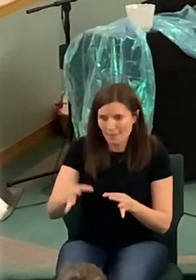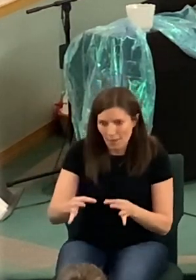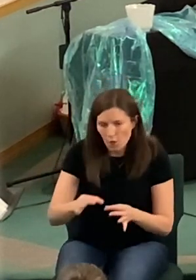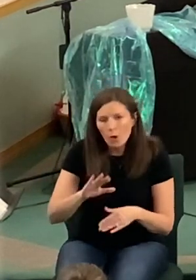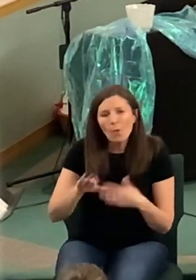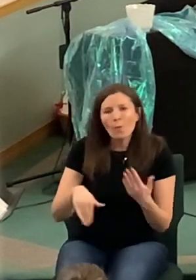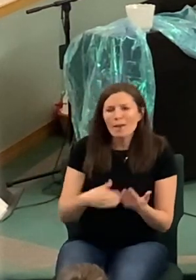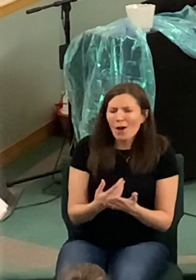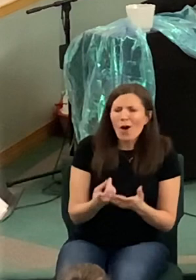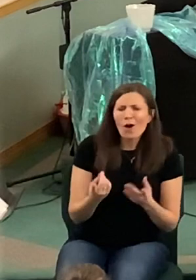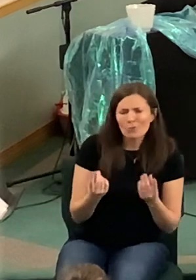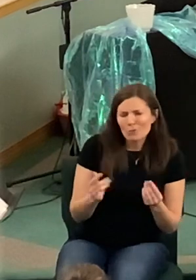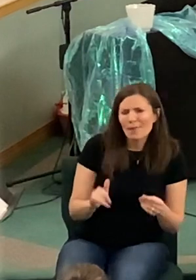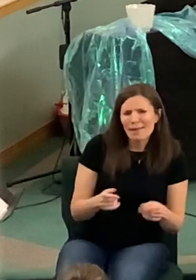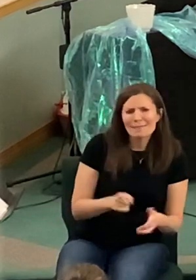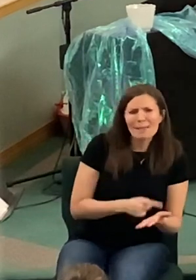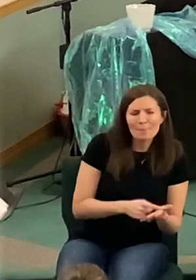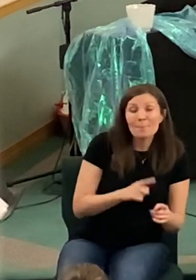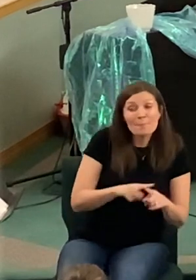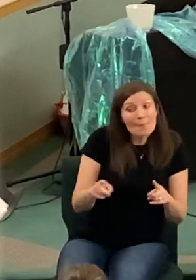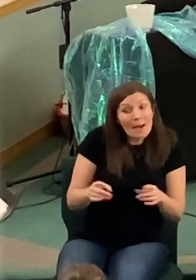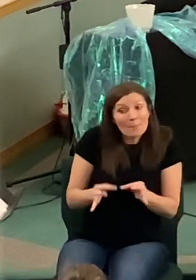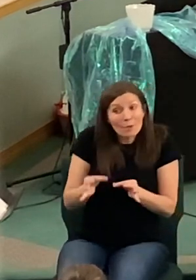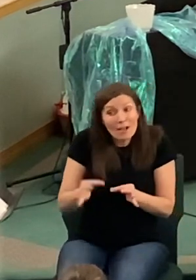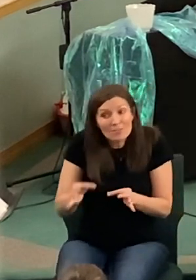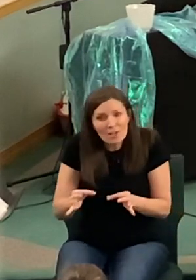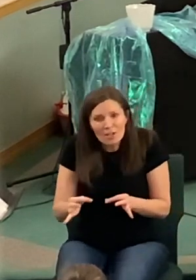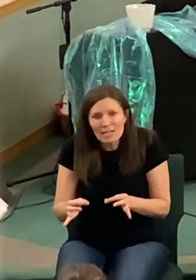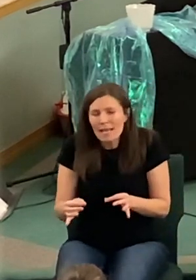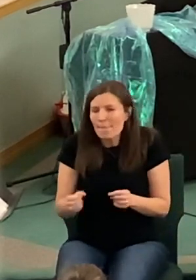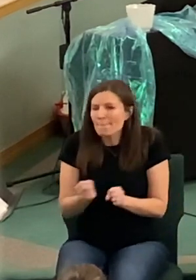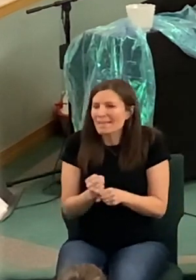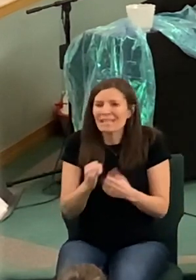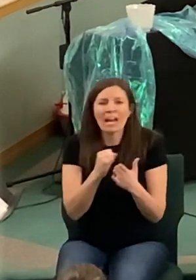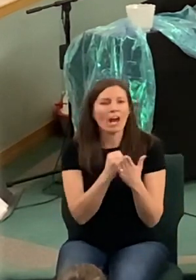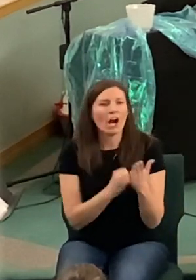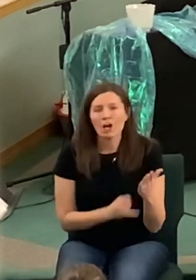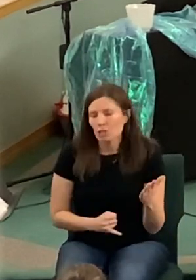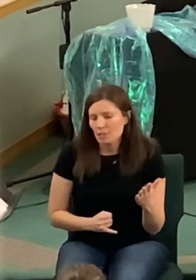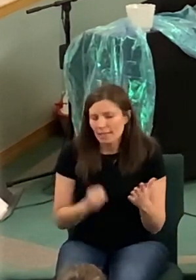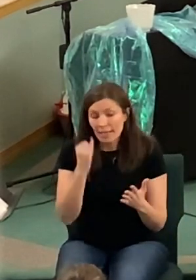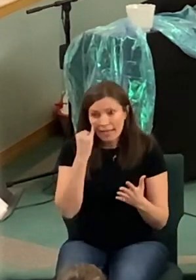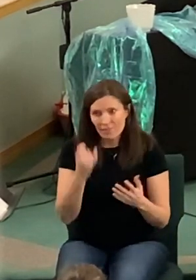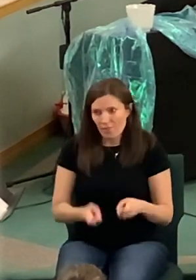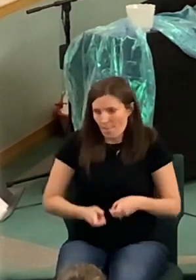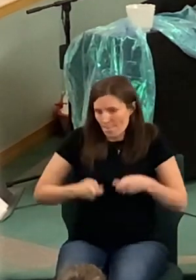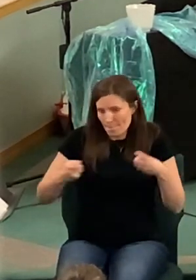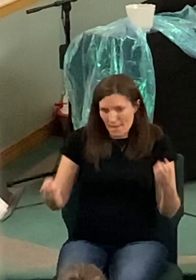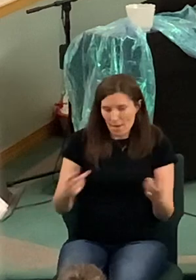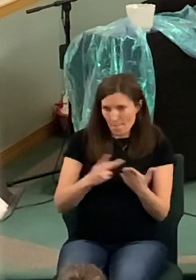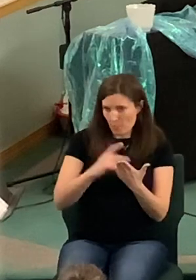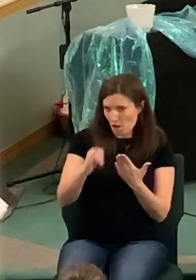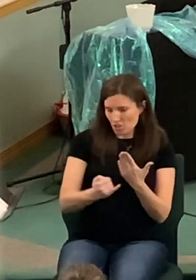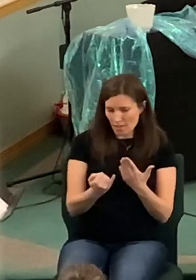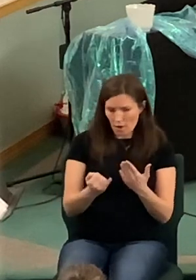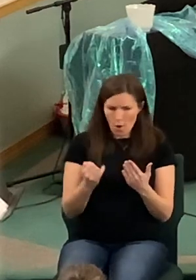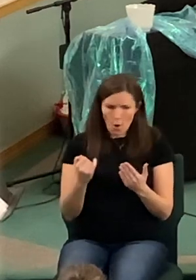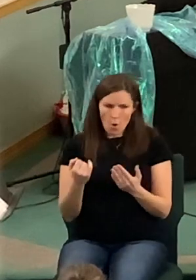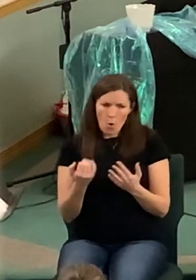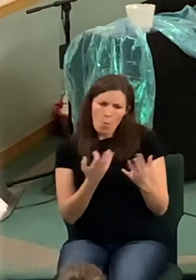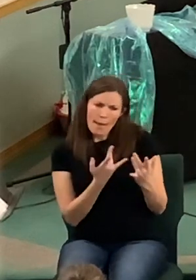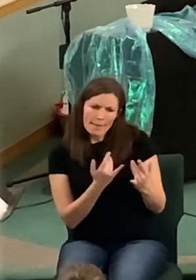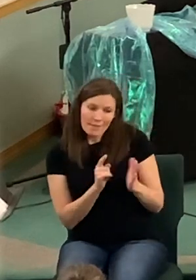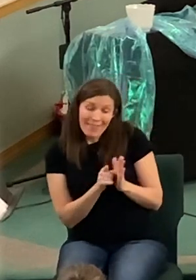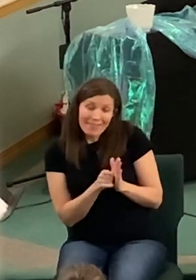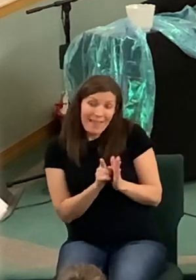the procrastinator turns it into an art. If you have a major project, the person waits until the last minute to